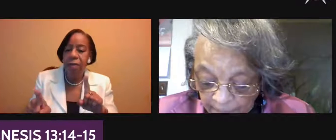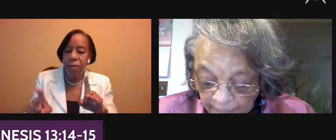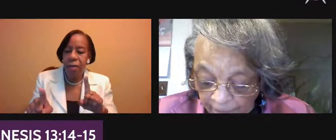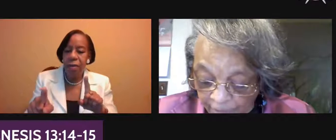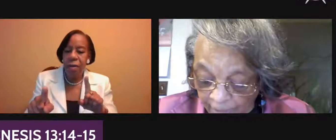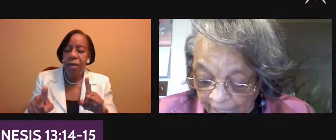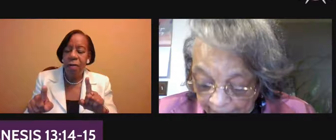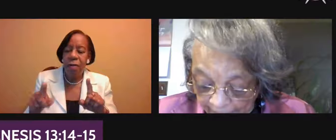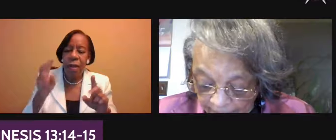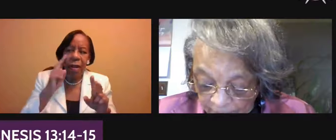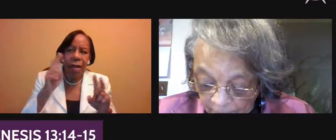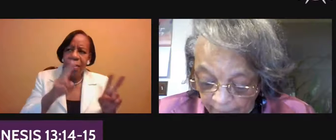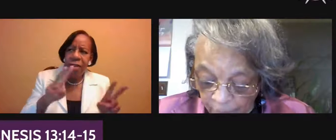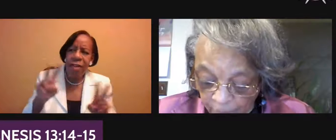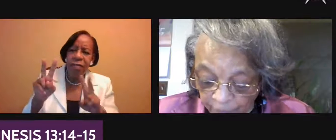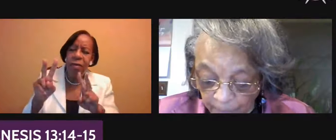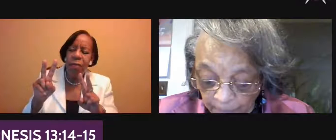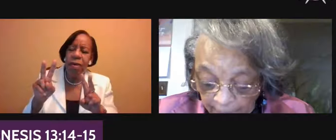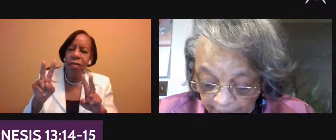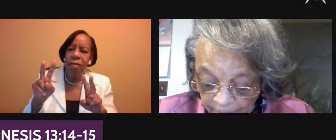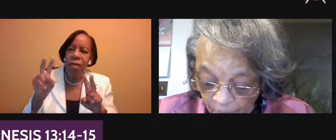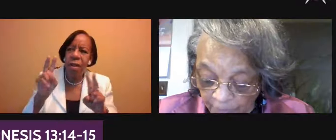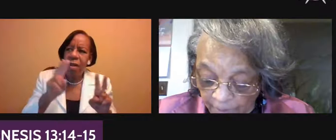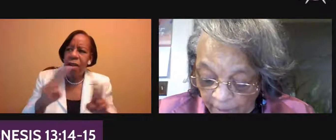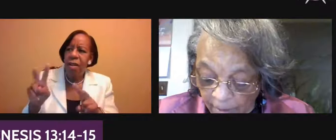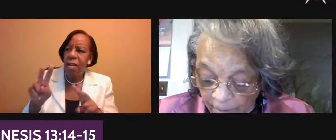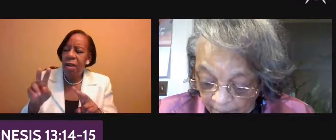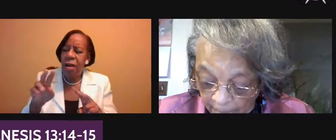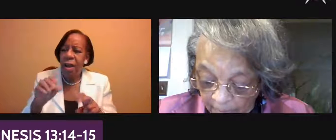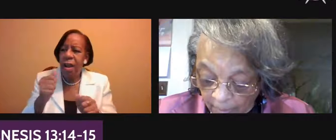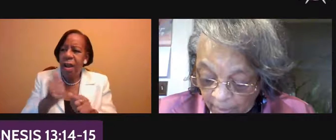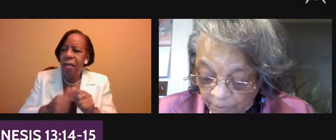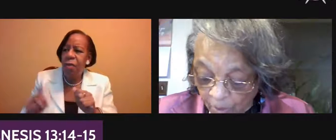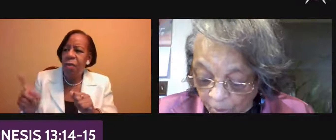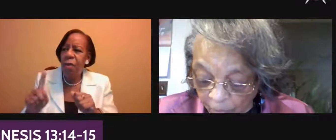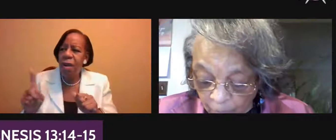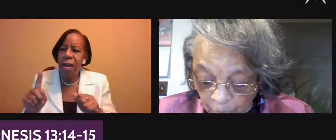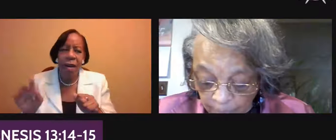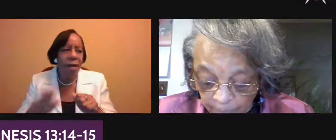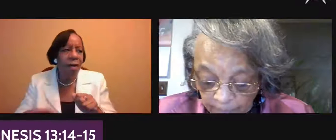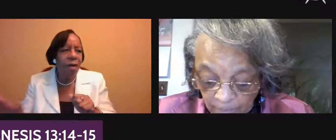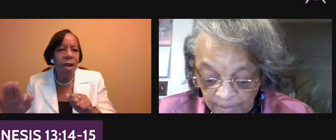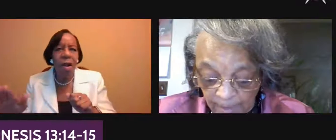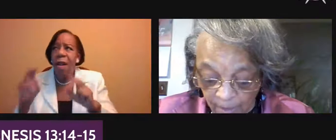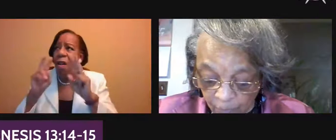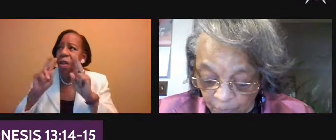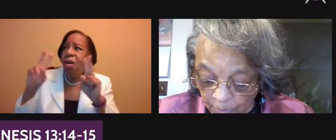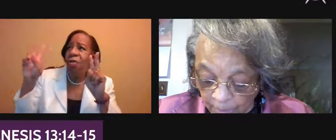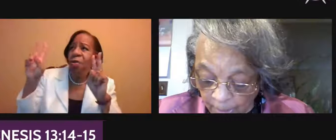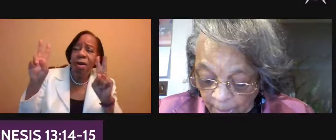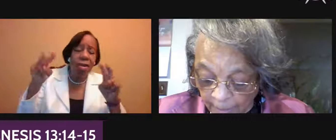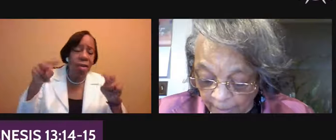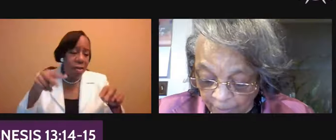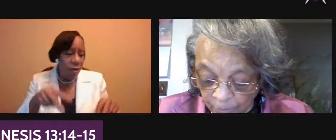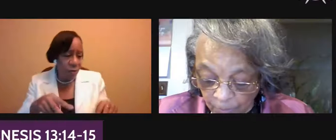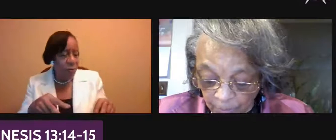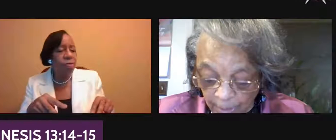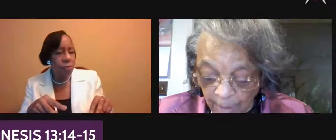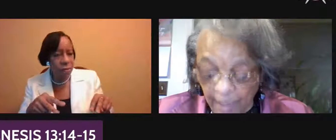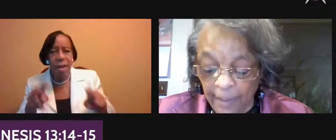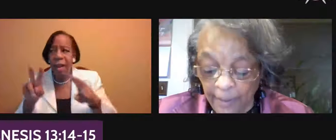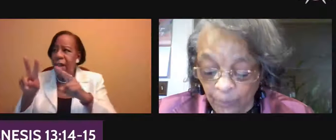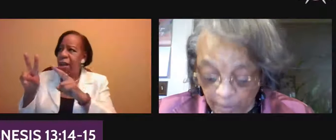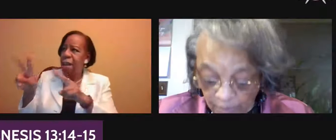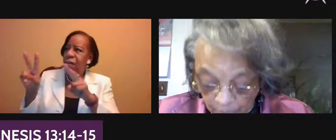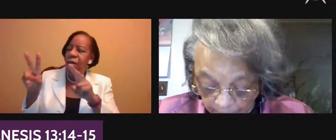up now thy eyes and look from the place where thou art, northward, southward,